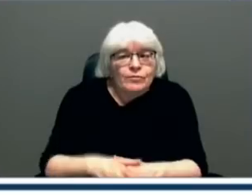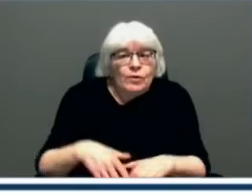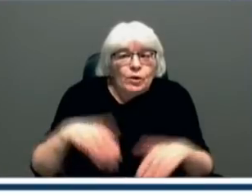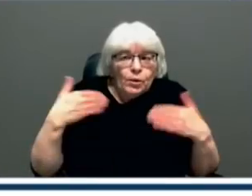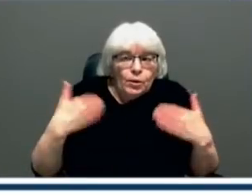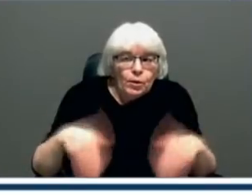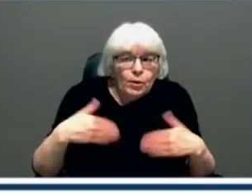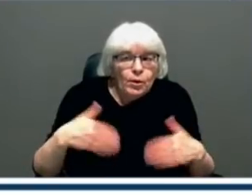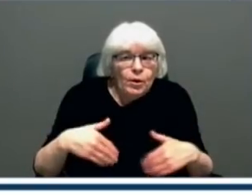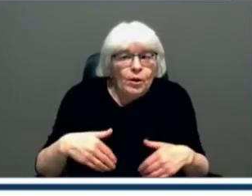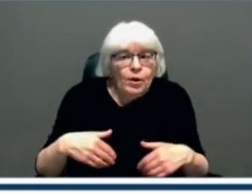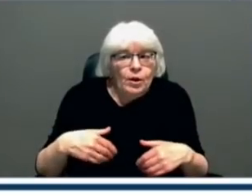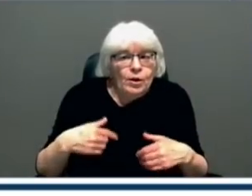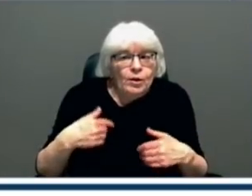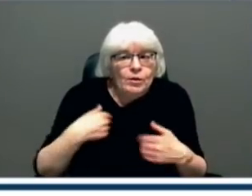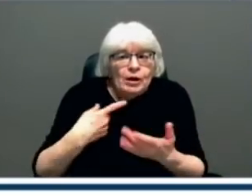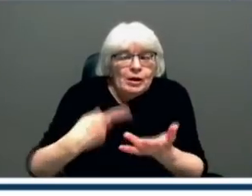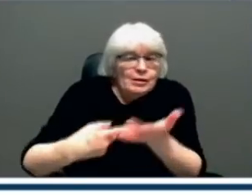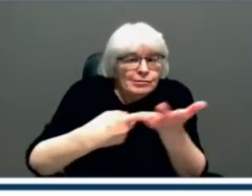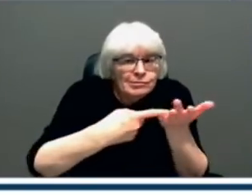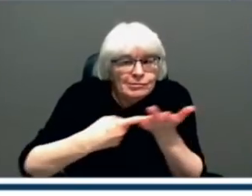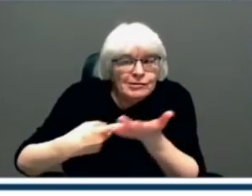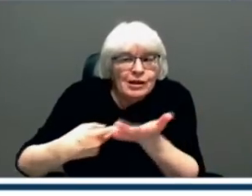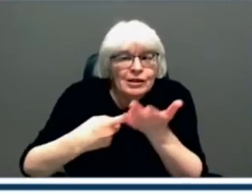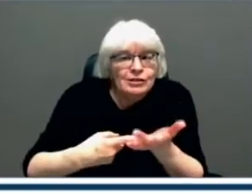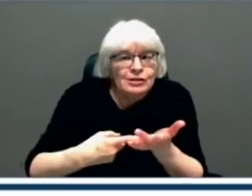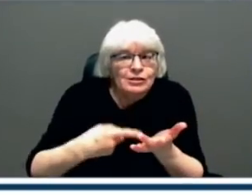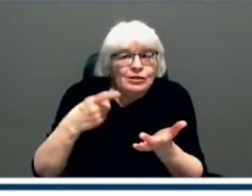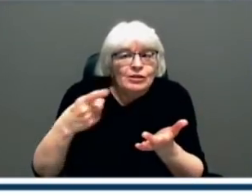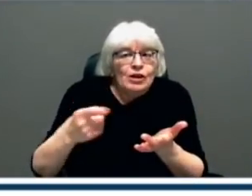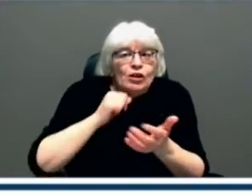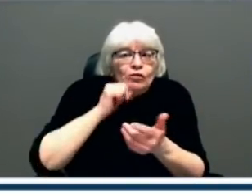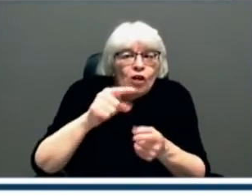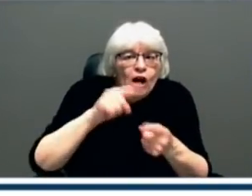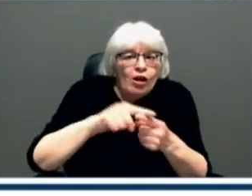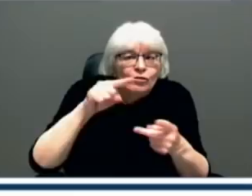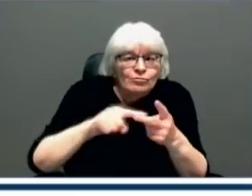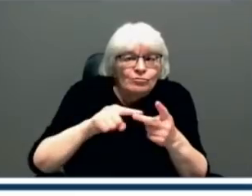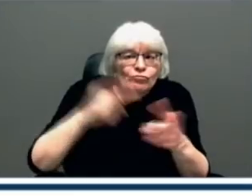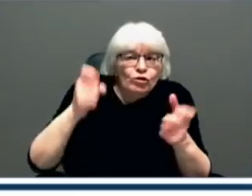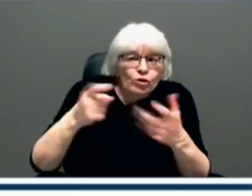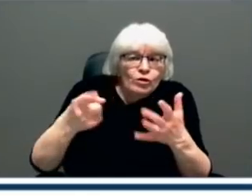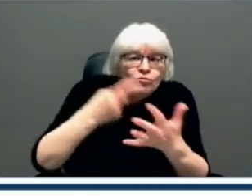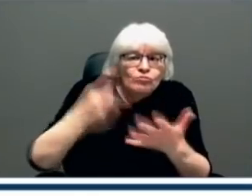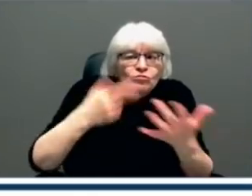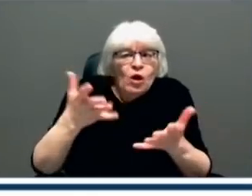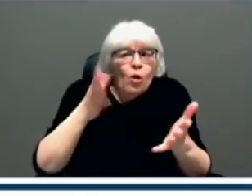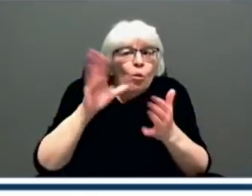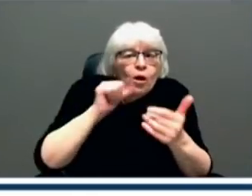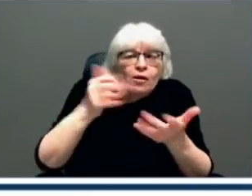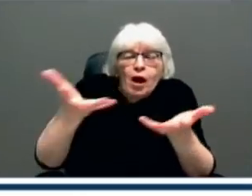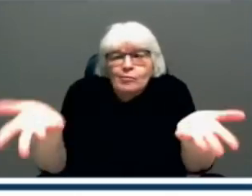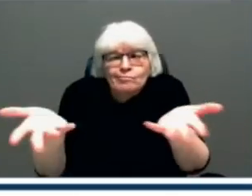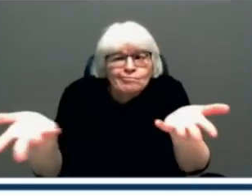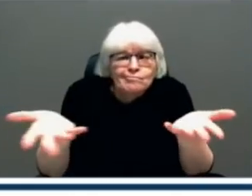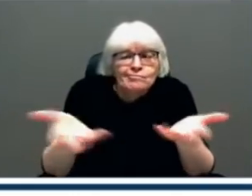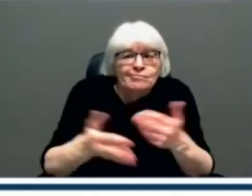days about what we aren't doing, should be doing, perhaps in response to the current COVID